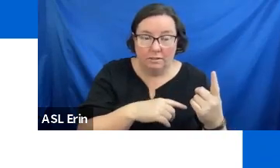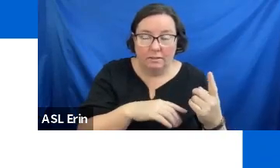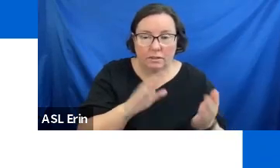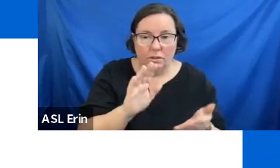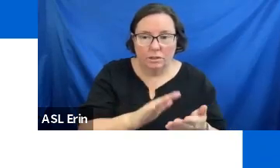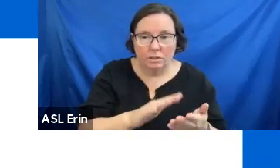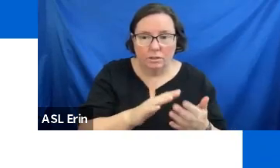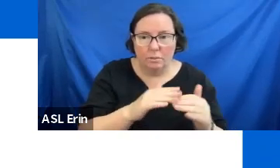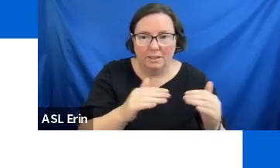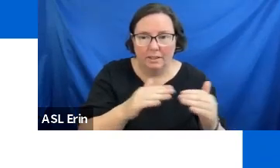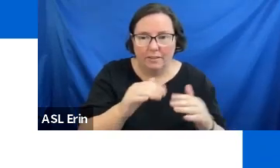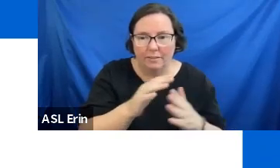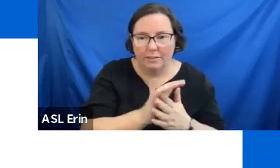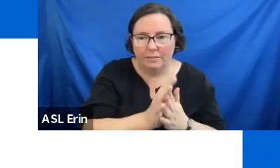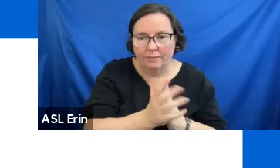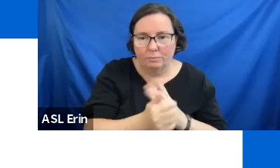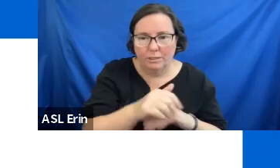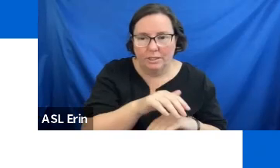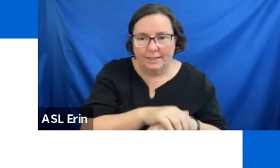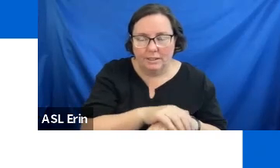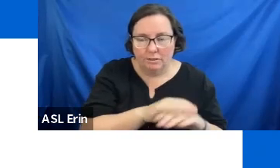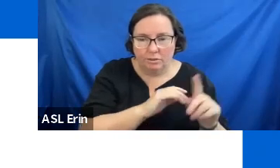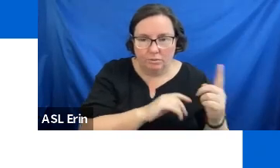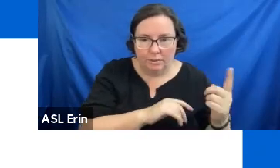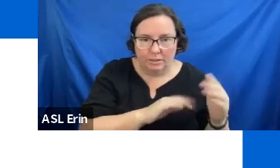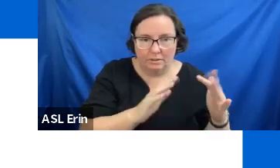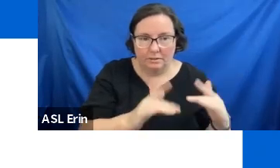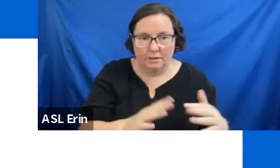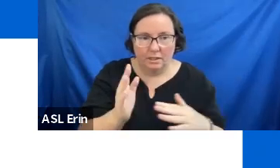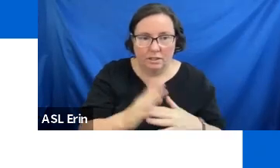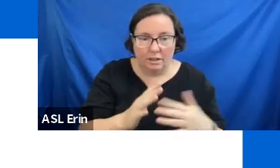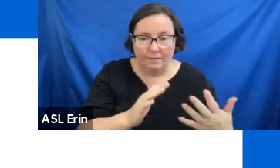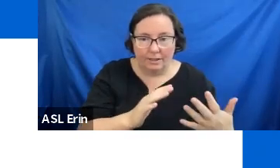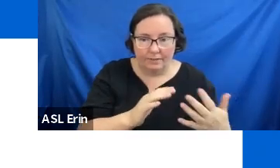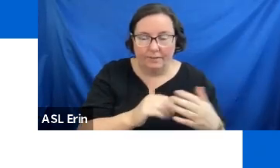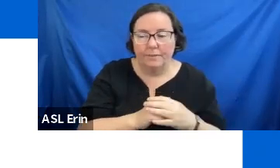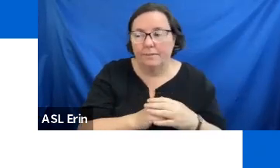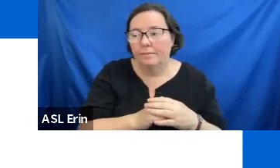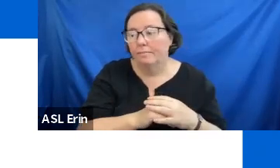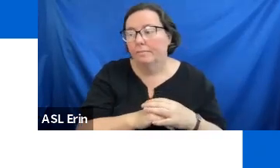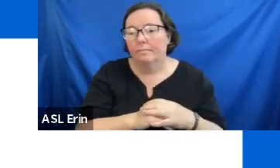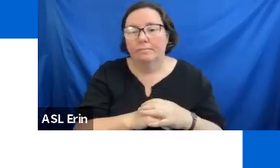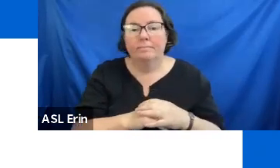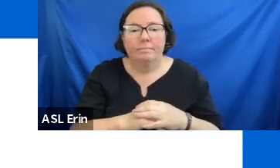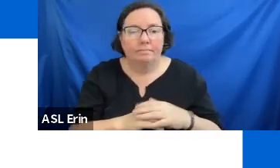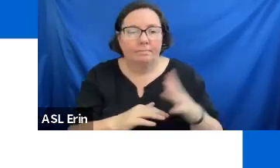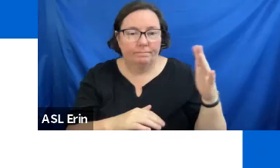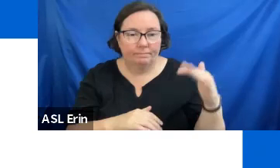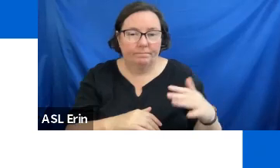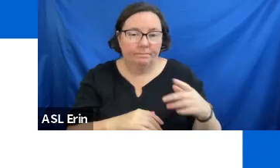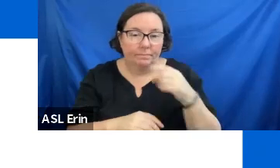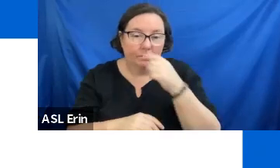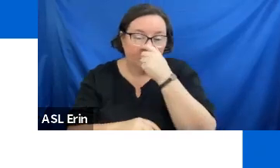lowest English language development level, and then 5 is the highest. So this is